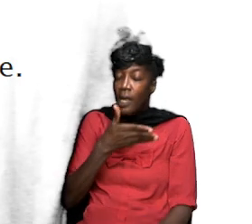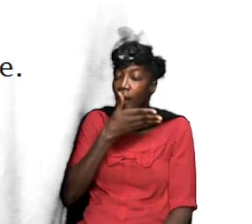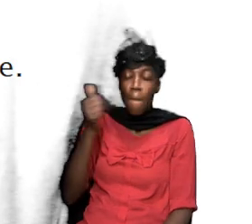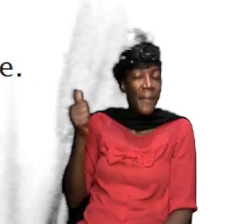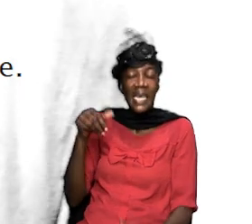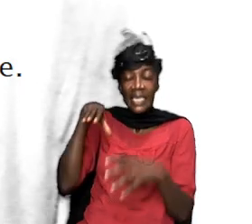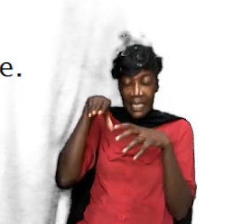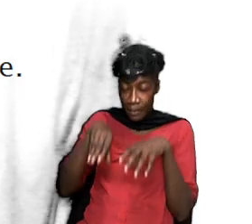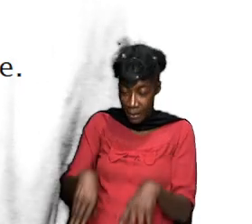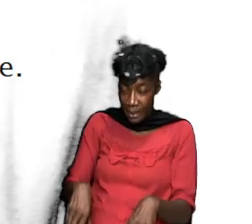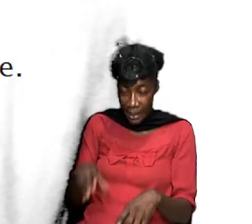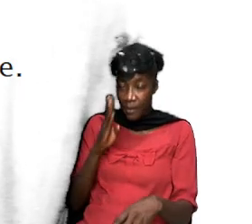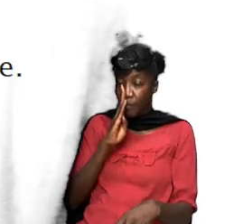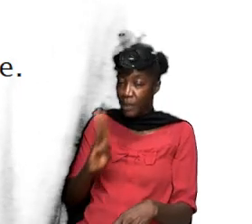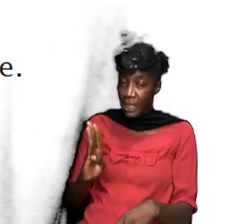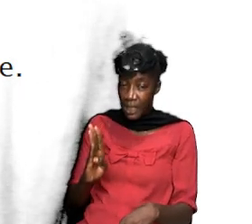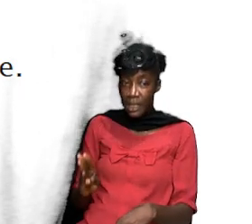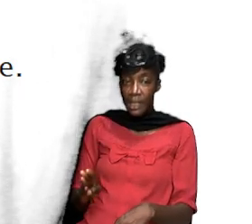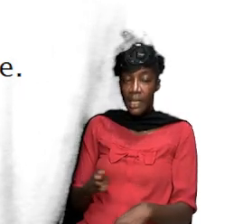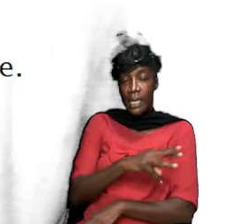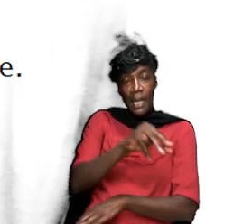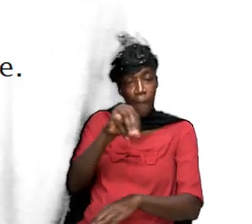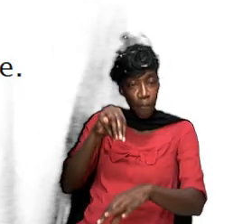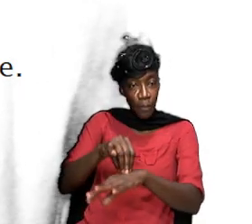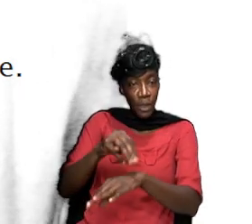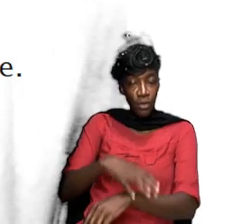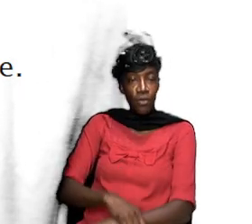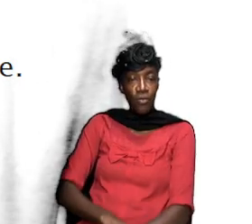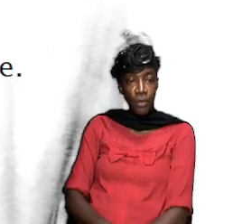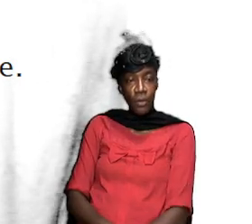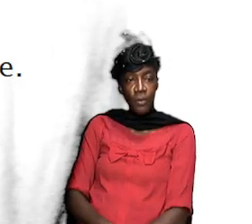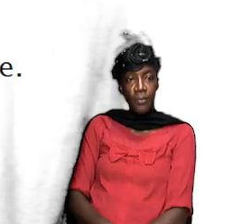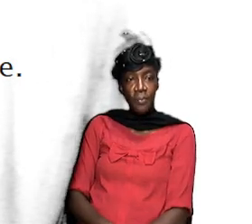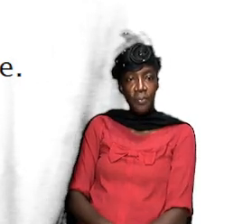we can be in the ministry.